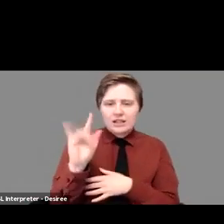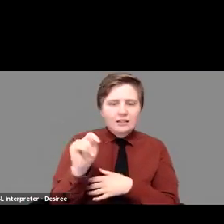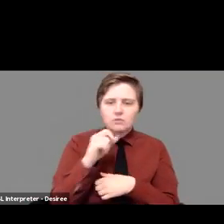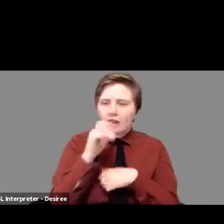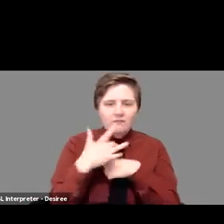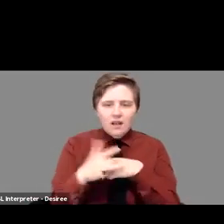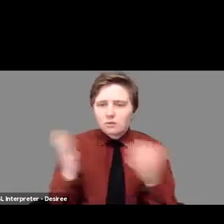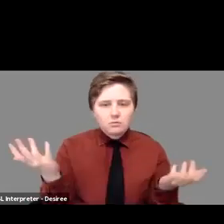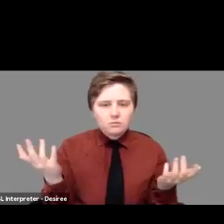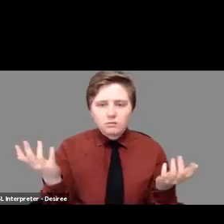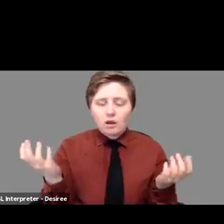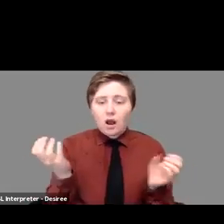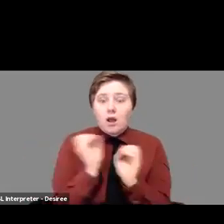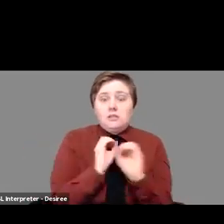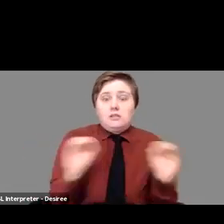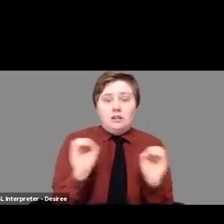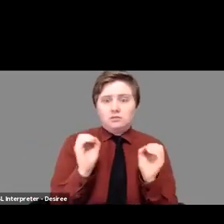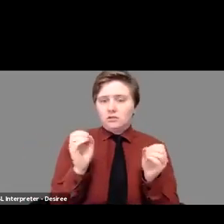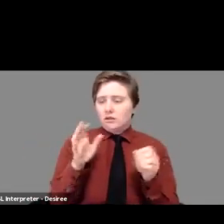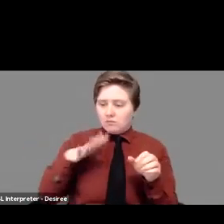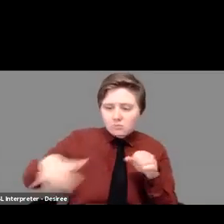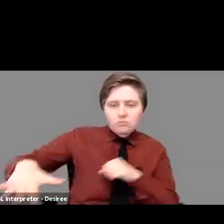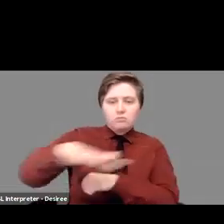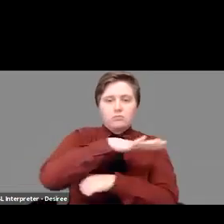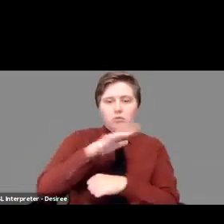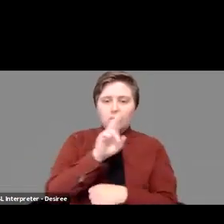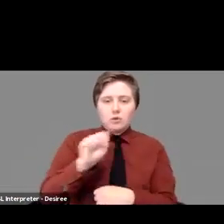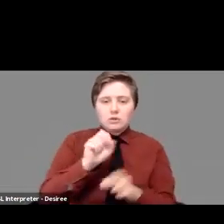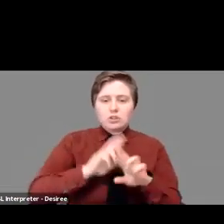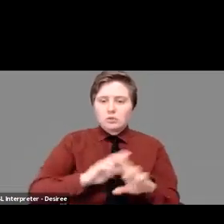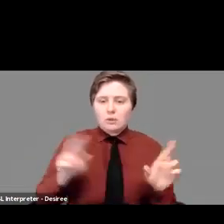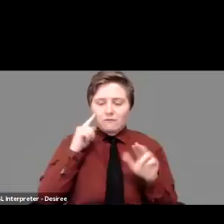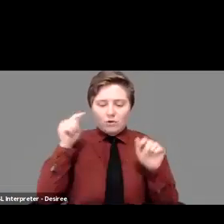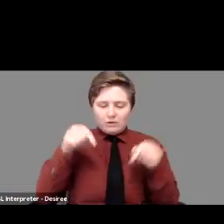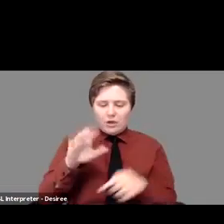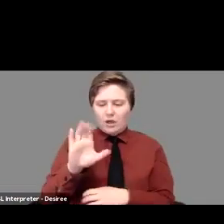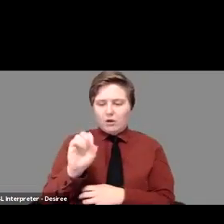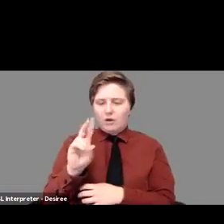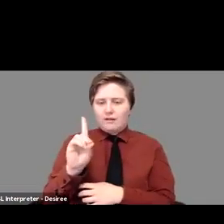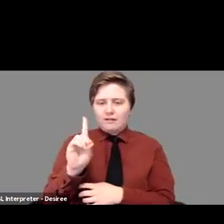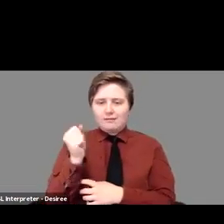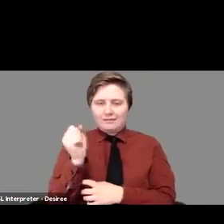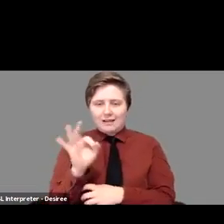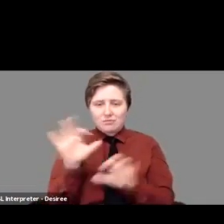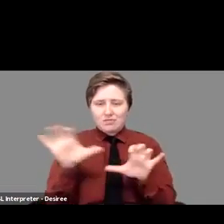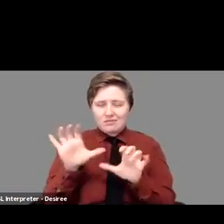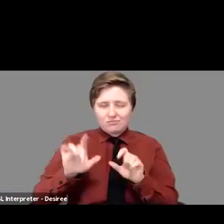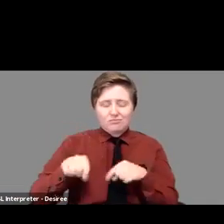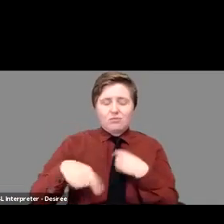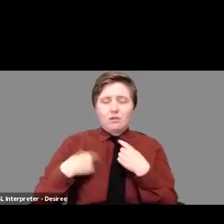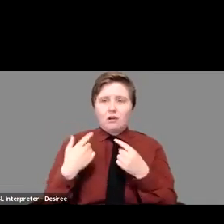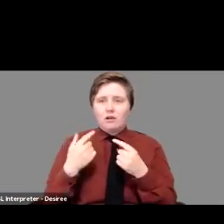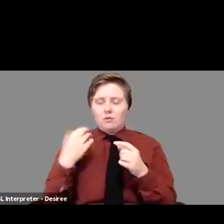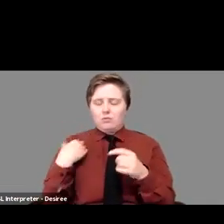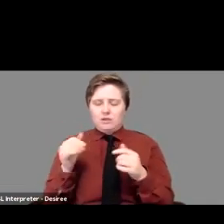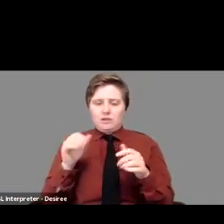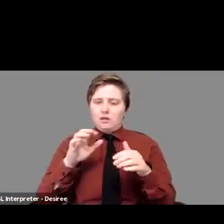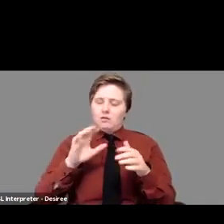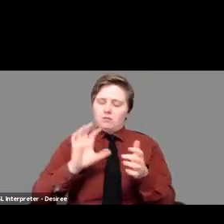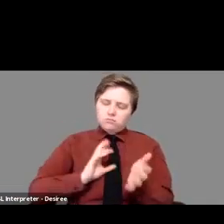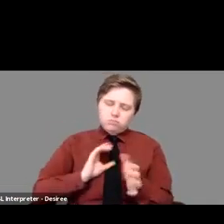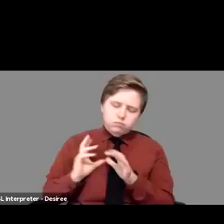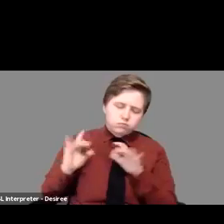Nobody anywhere in the United States was prepared for what COVID-19 has done in taxing the healthcare industry